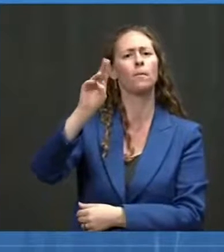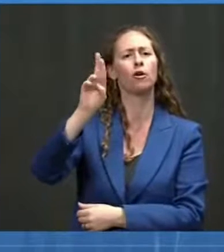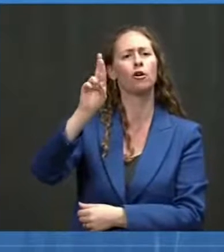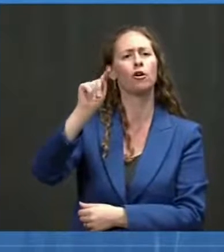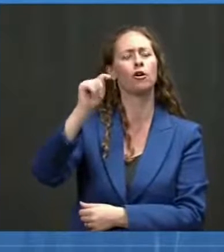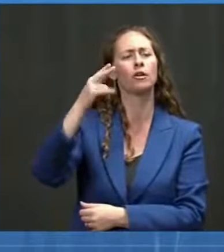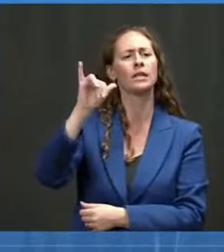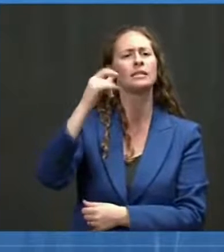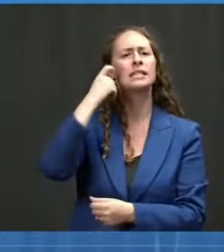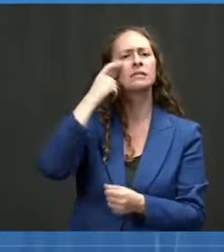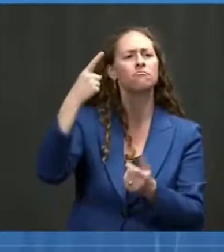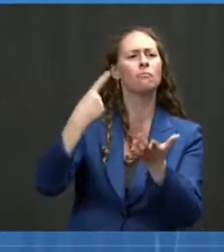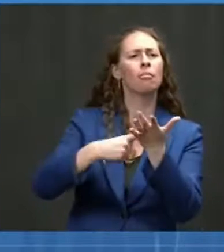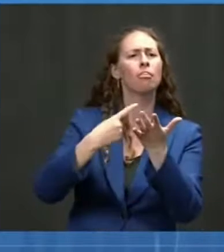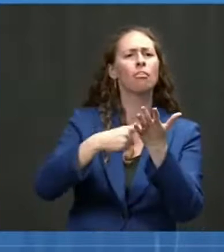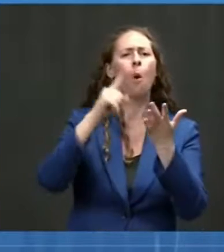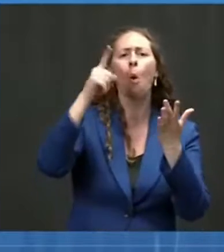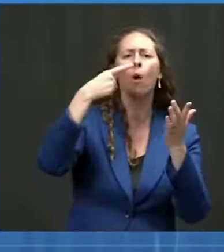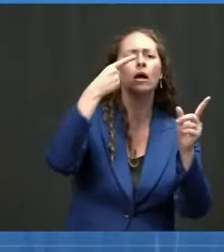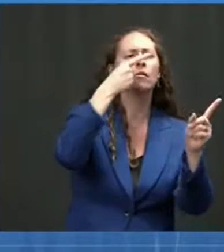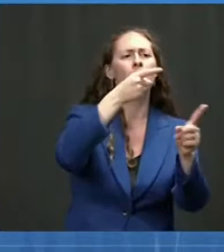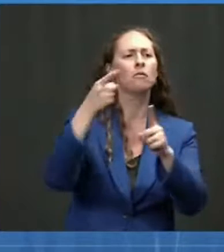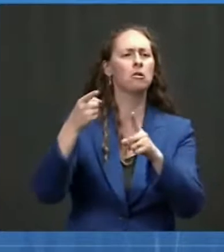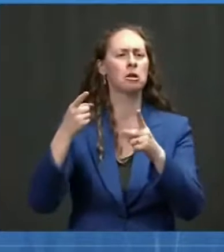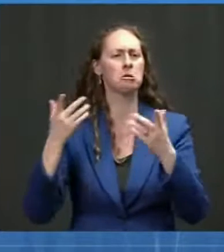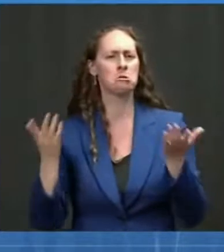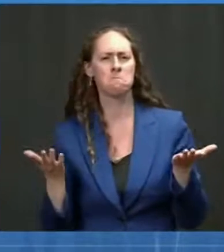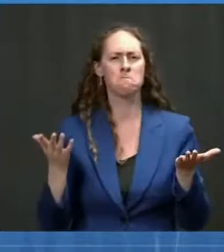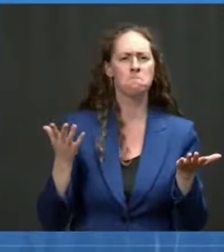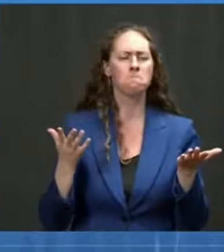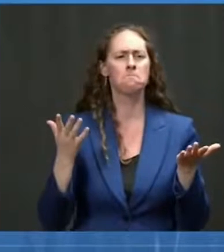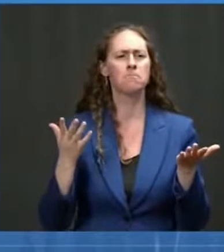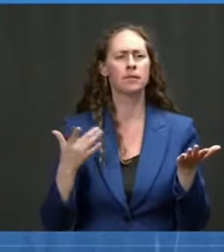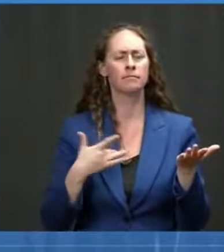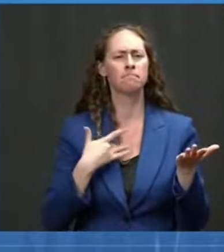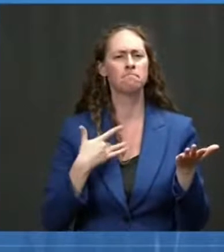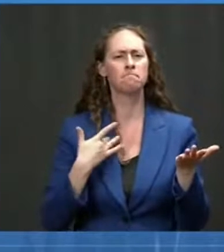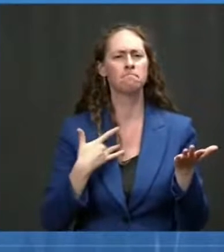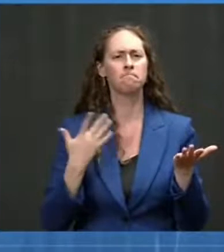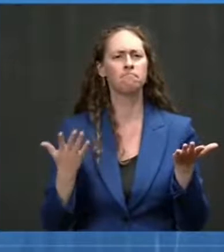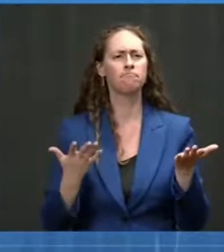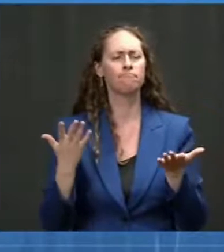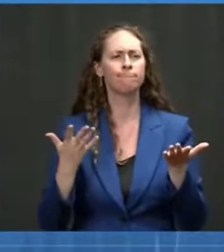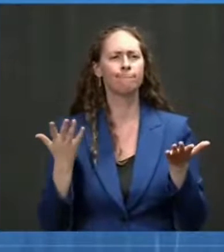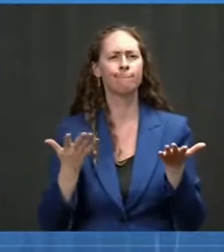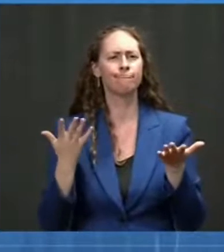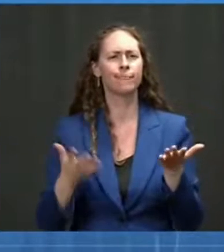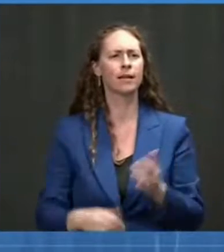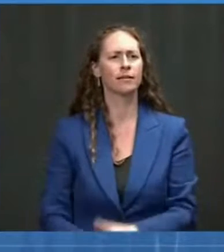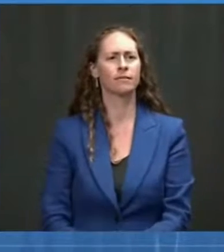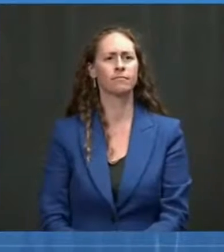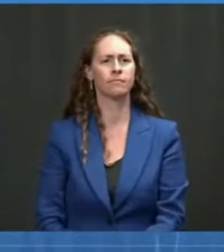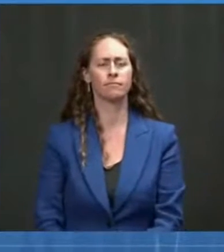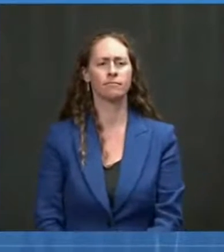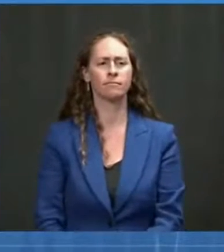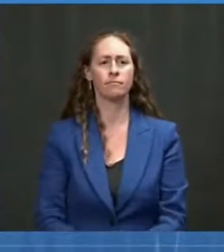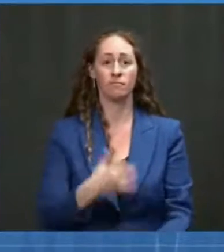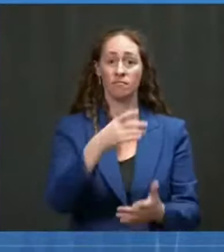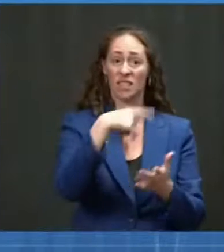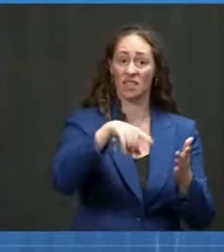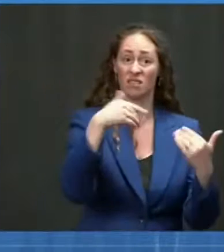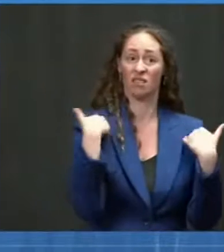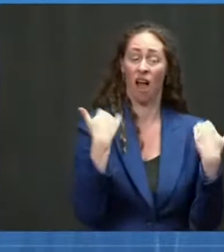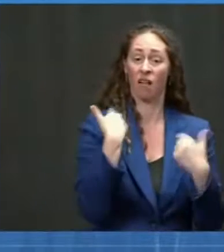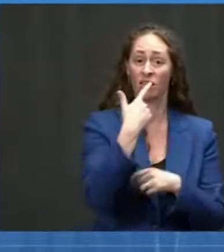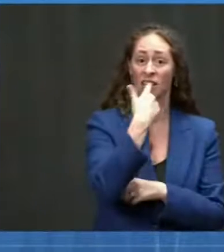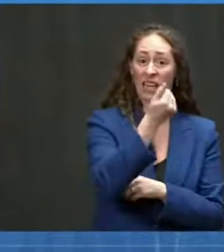for 16 plus in December, so we're not that far away from 16 and 17-year-olds being eligible. Should they get a booster when they